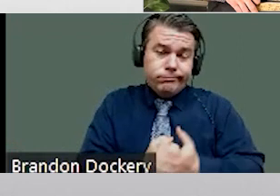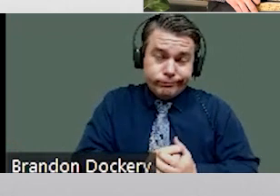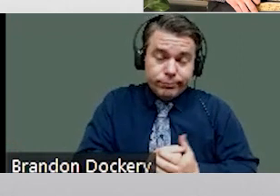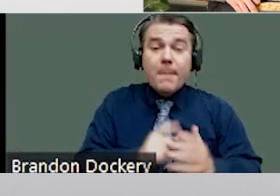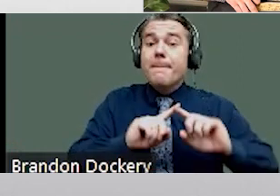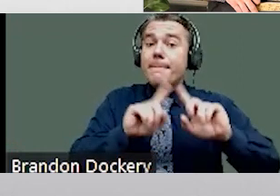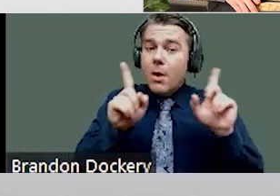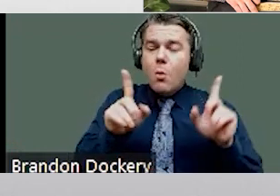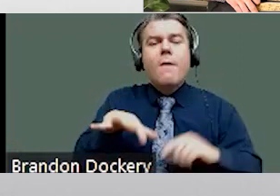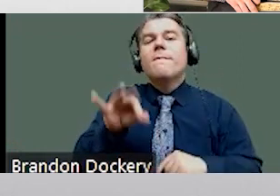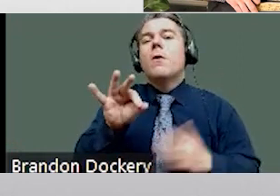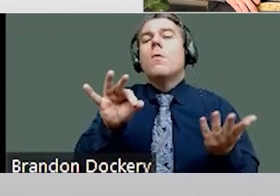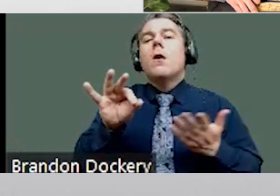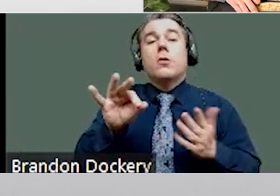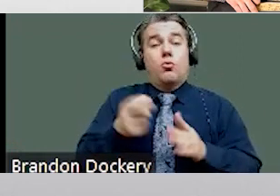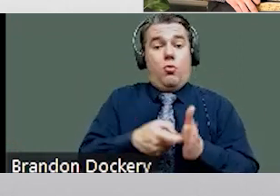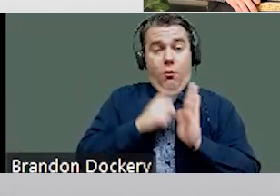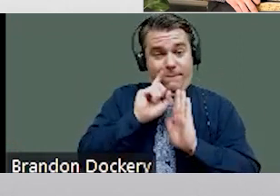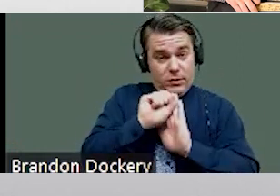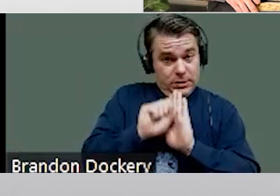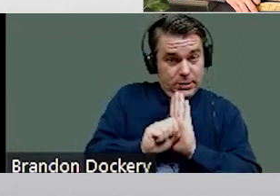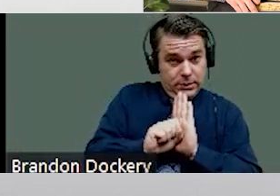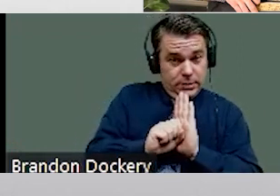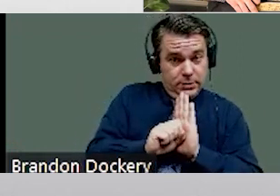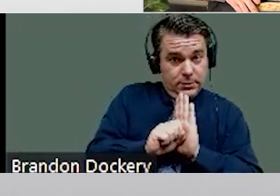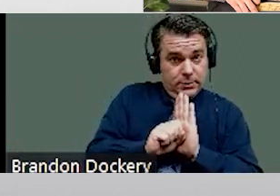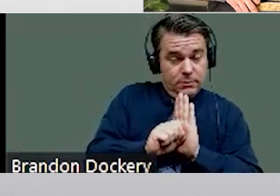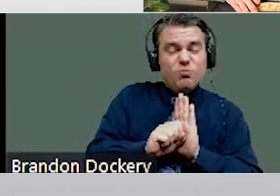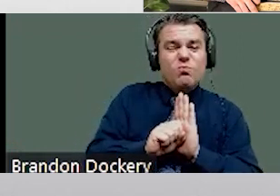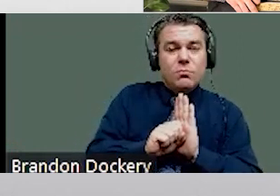that what was required of states